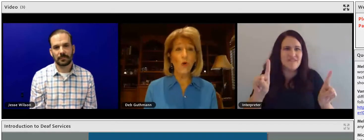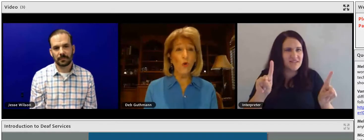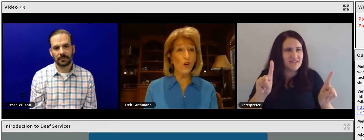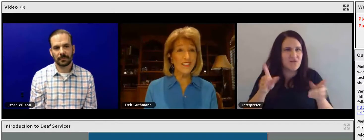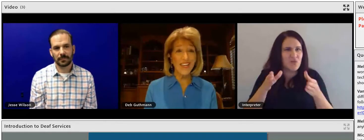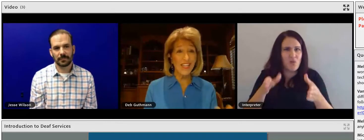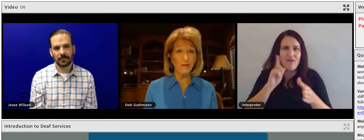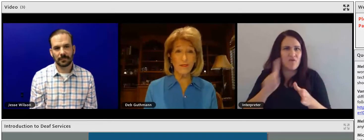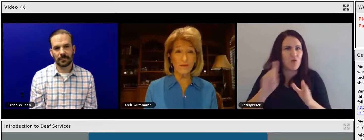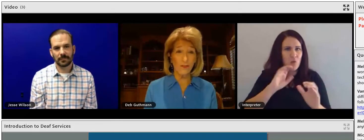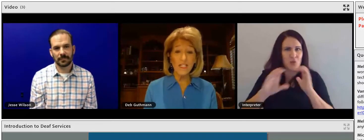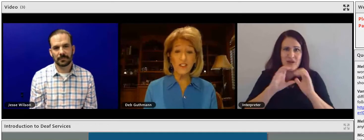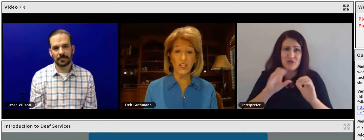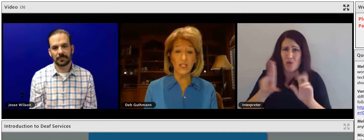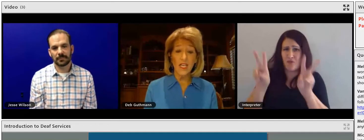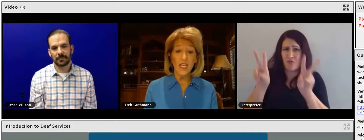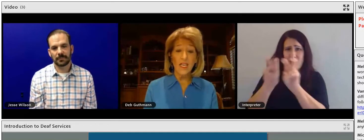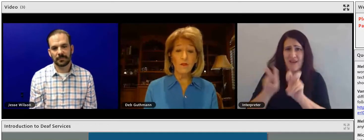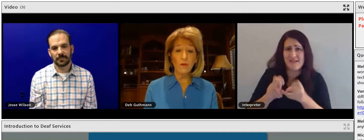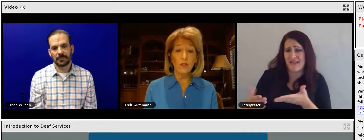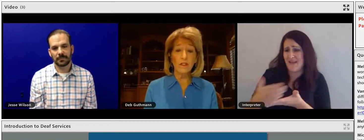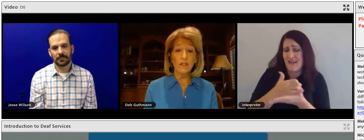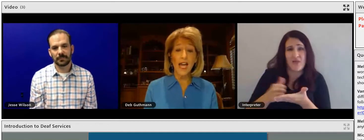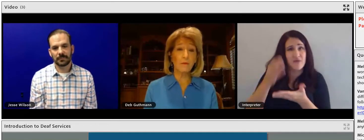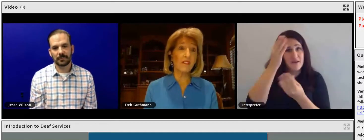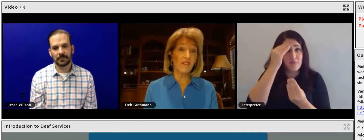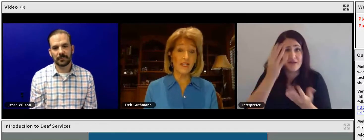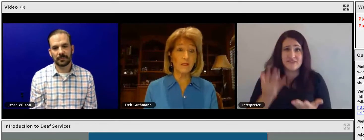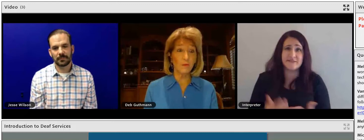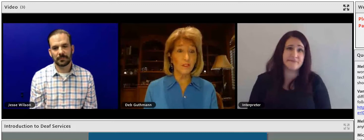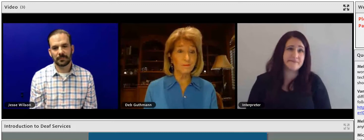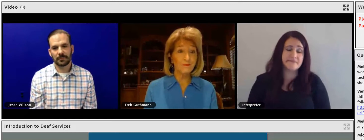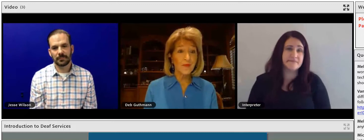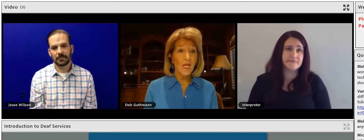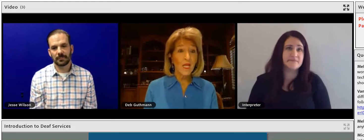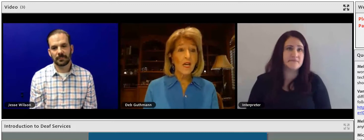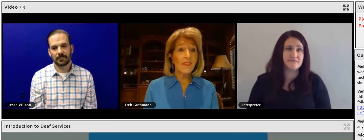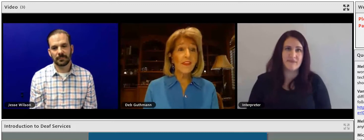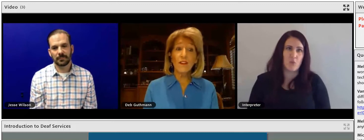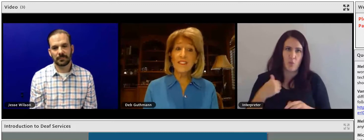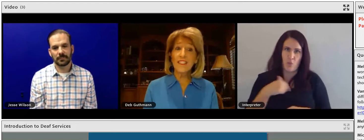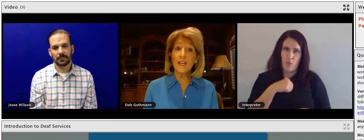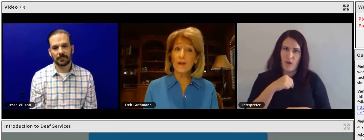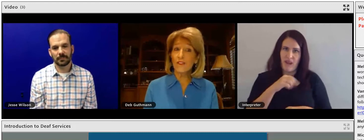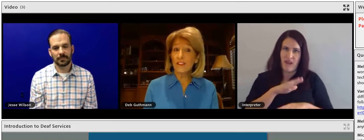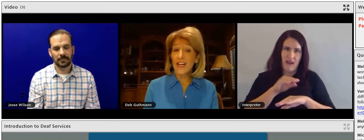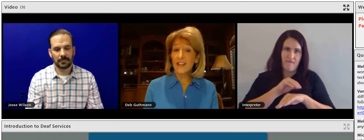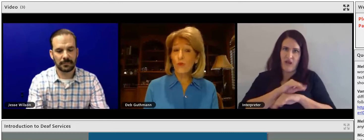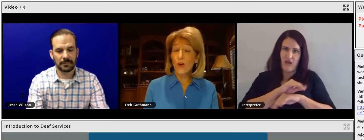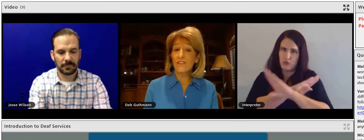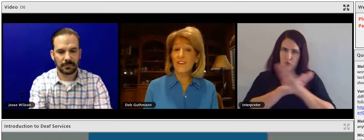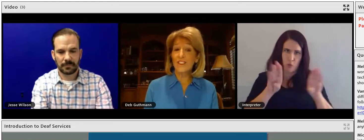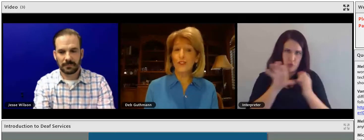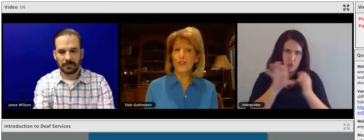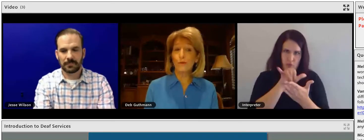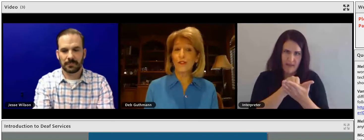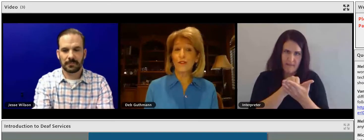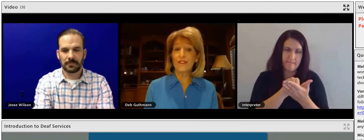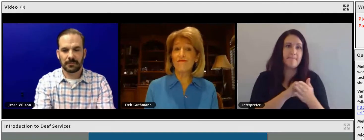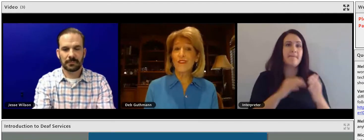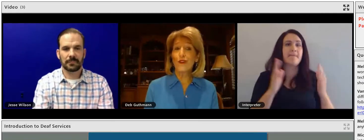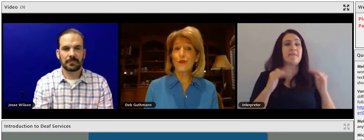of communication or to gather information. It would not be advisable. There is, however, a lack